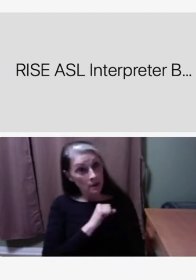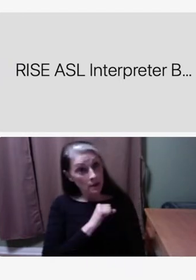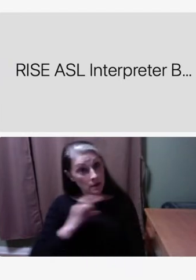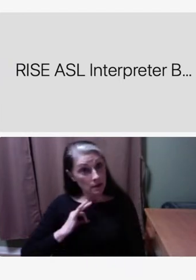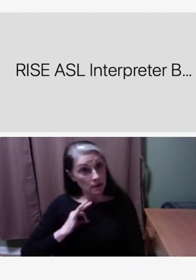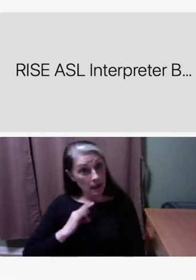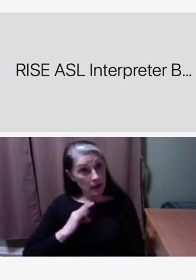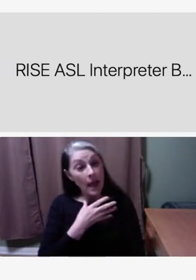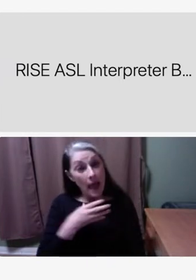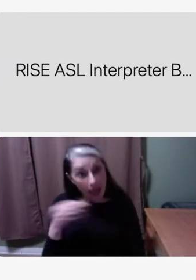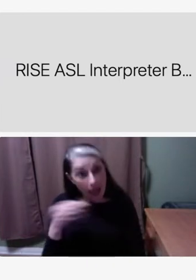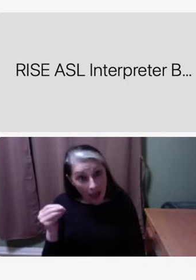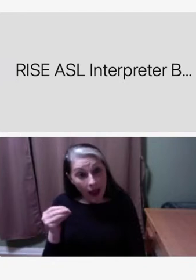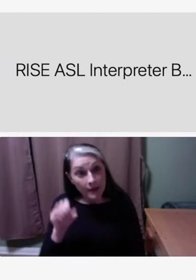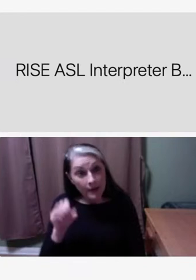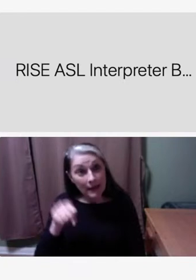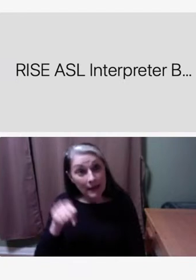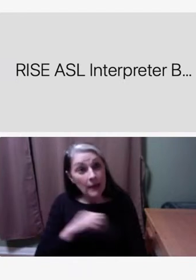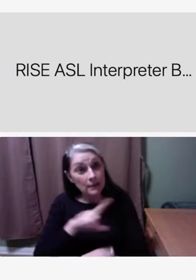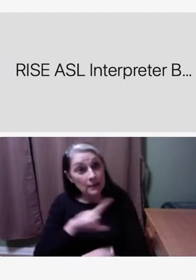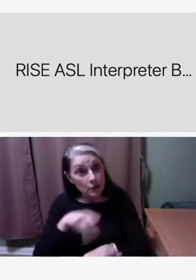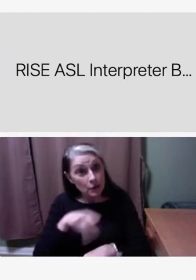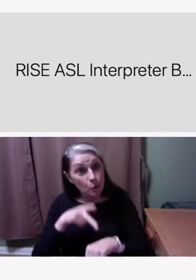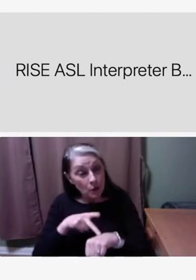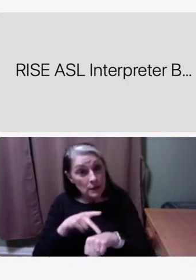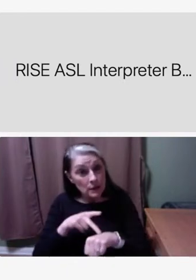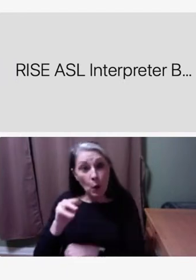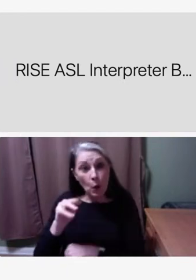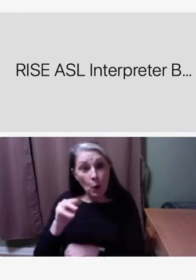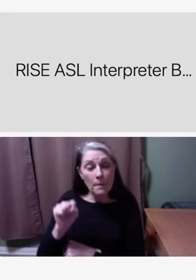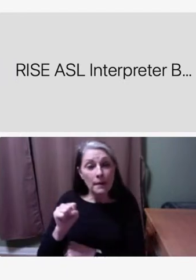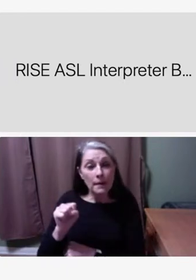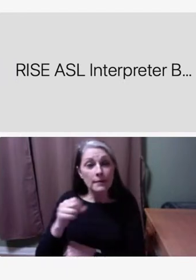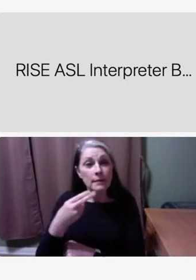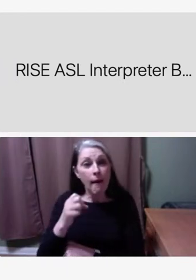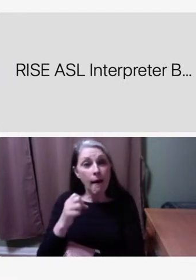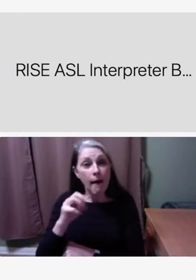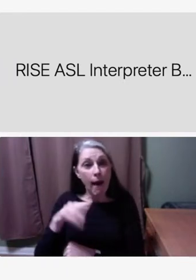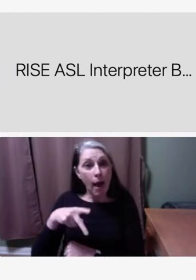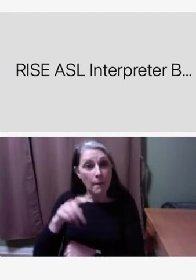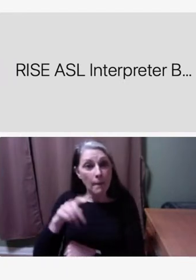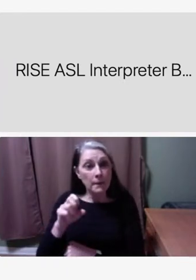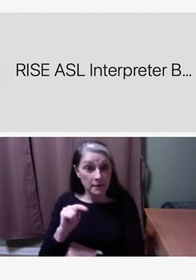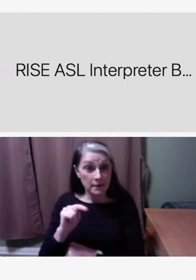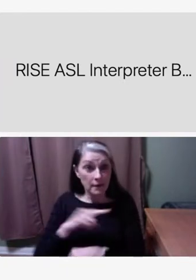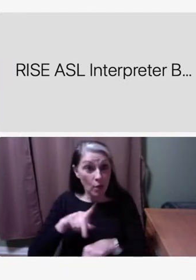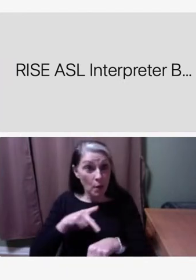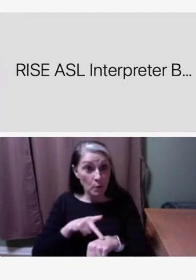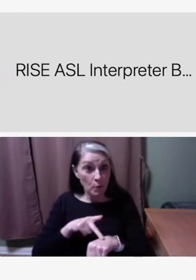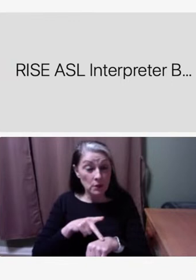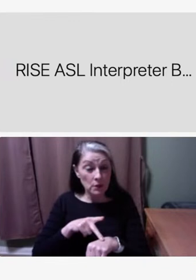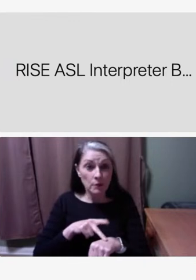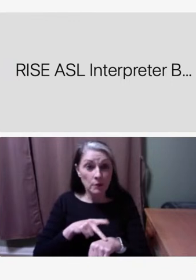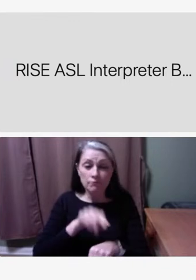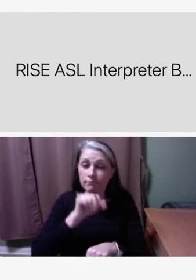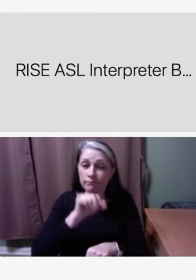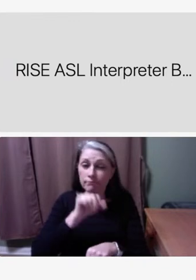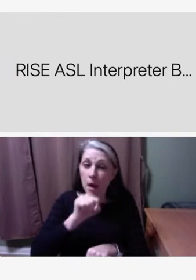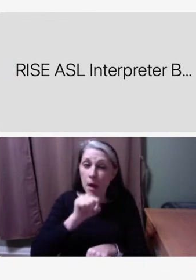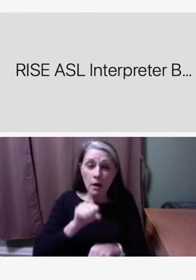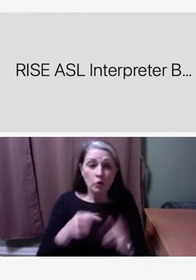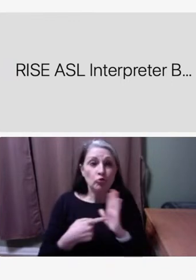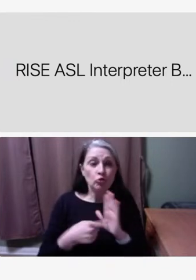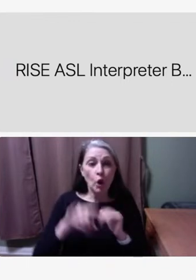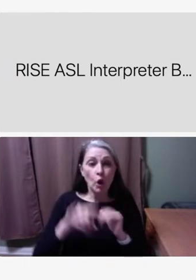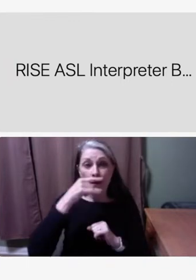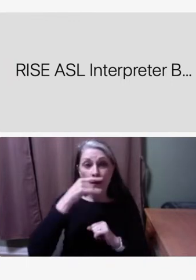you, Ms. Hampton, a big part of the success for the love that you show your kids. I specifically